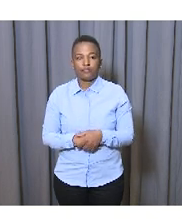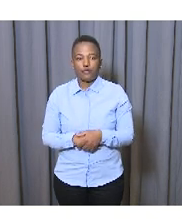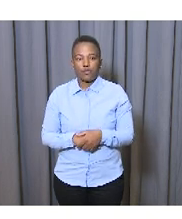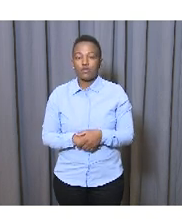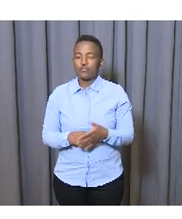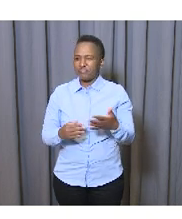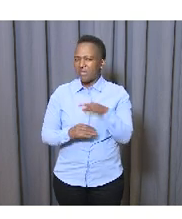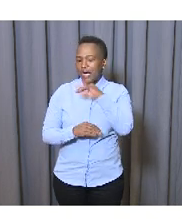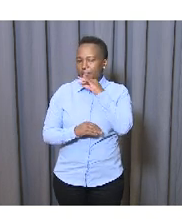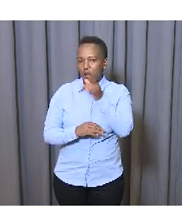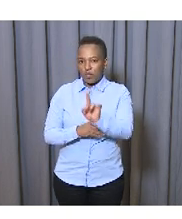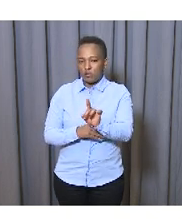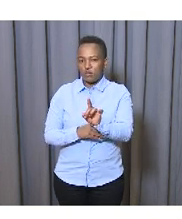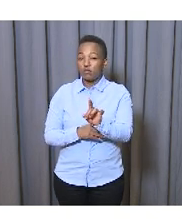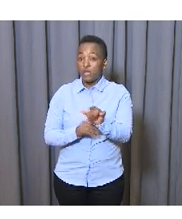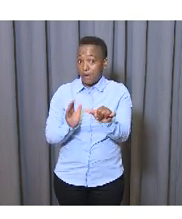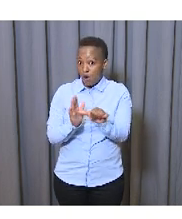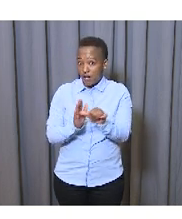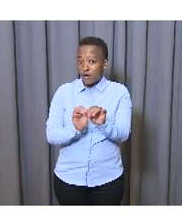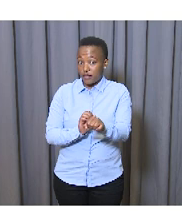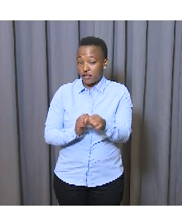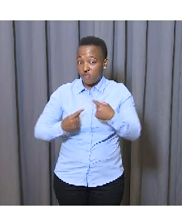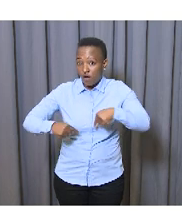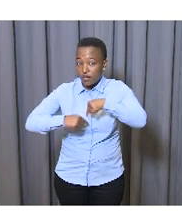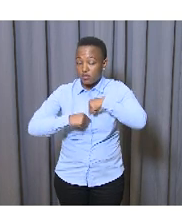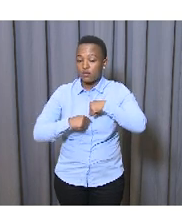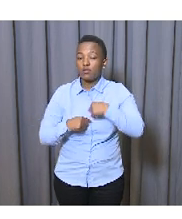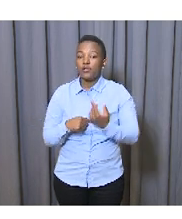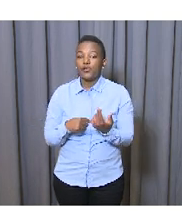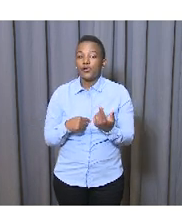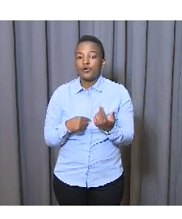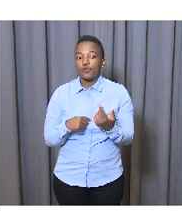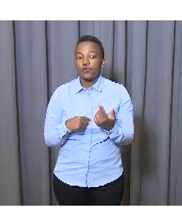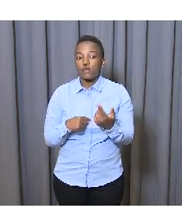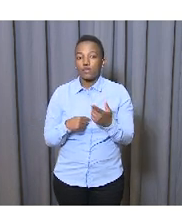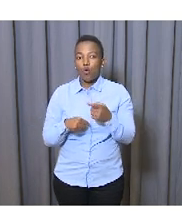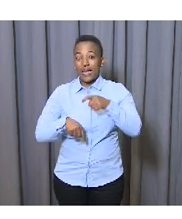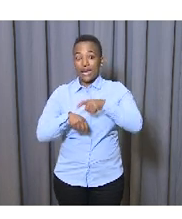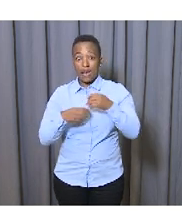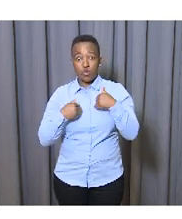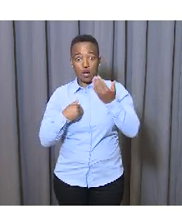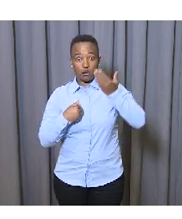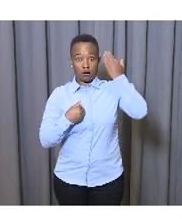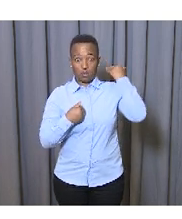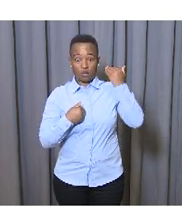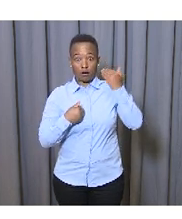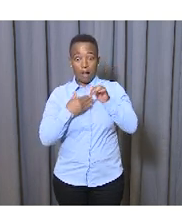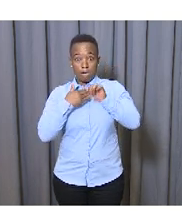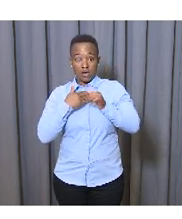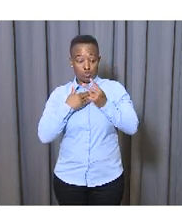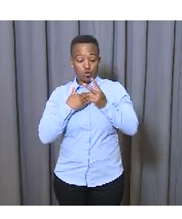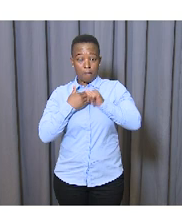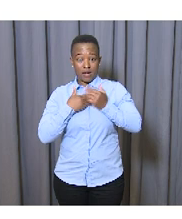which means, and this is important for us, which means that if you look at where we started 2 months ago, when people say